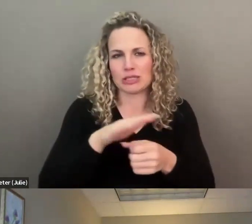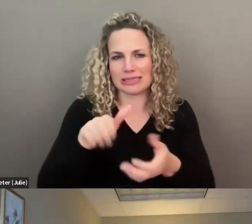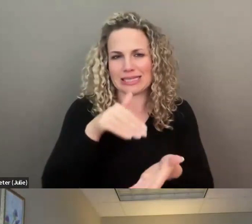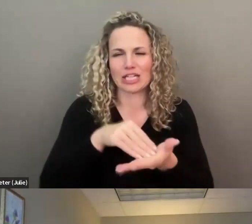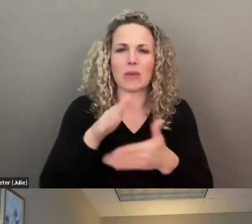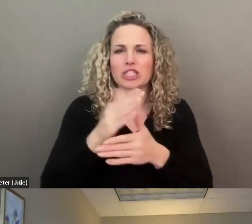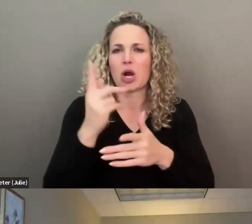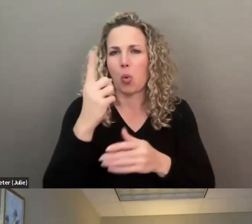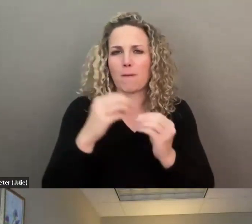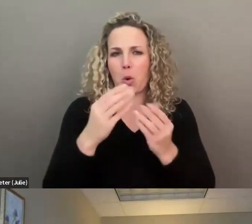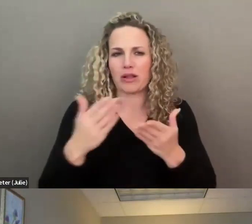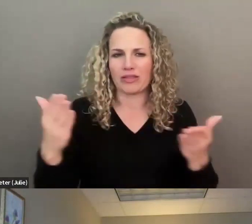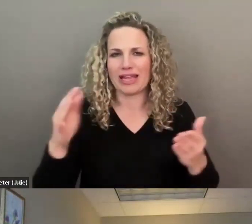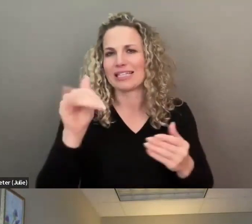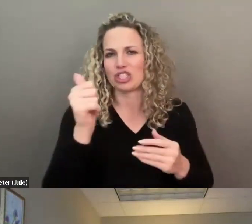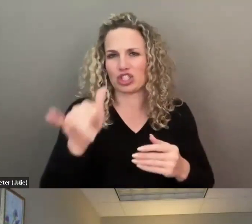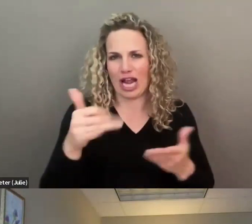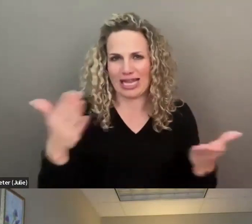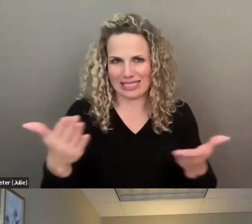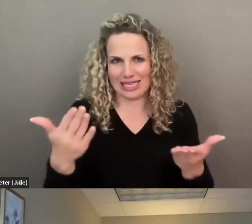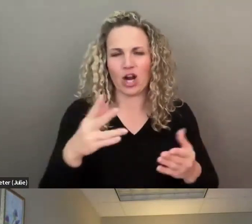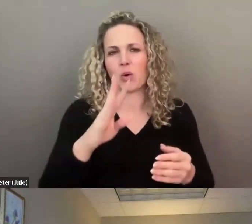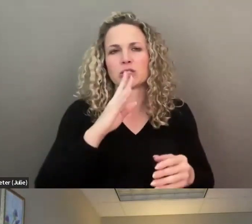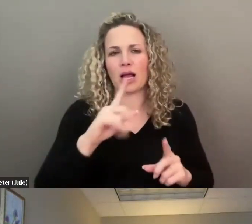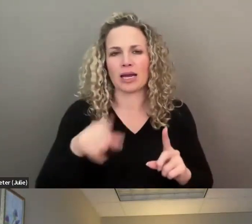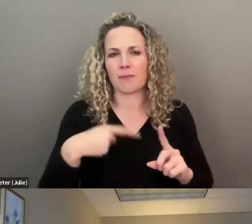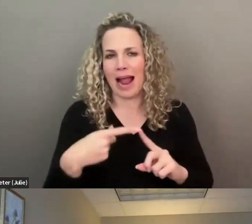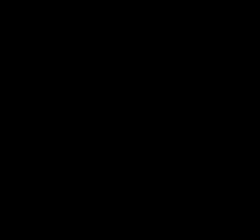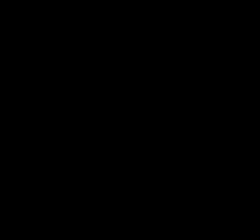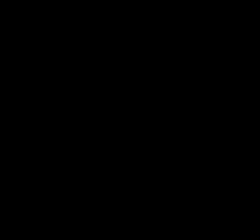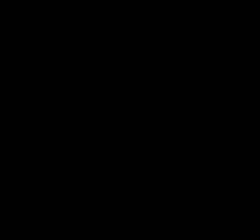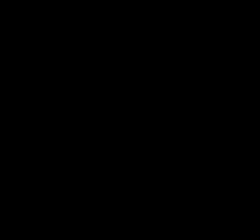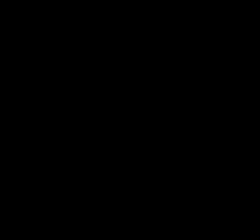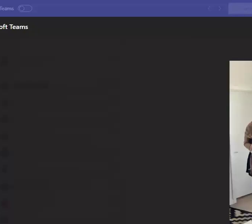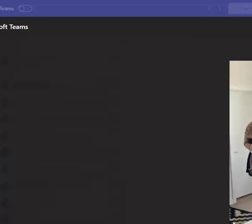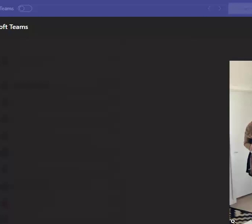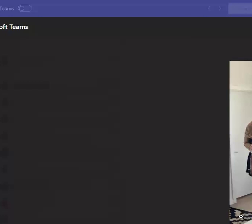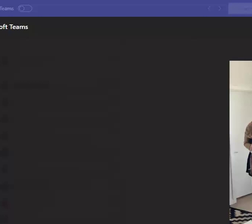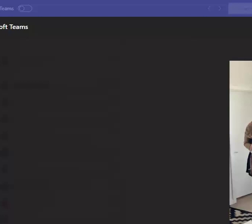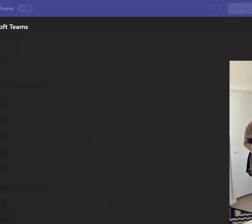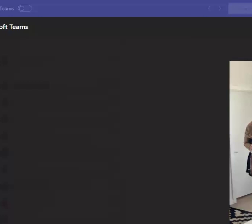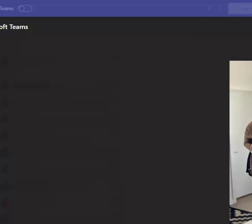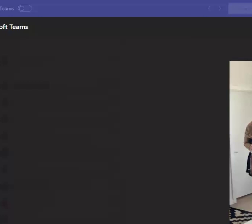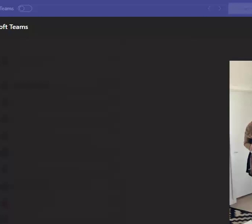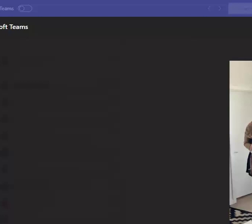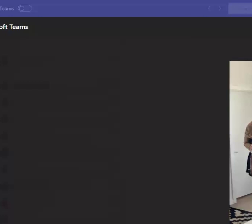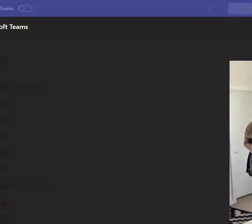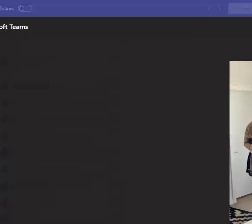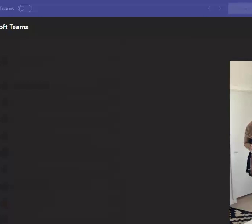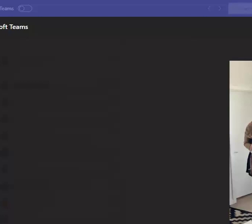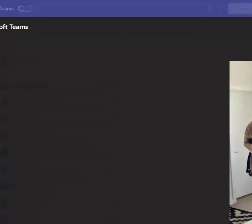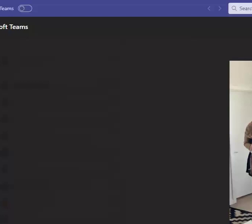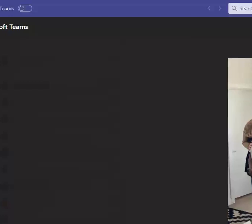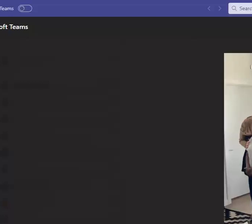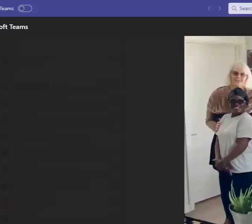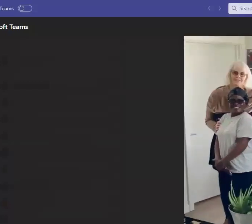one more thing real quick, because I know we have Jay on here, and he was talking about Assemblywoman Wynn, and we talk about from time to time the